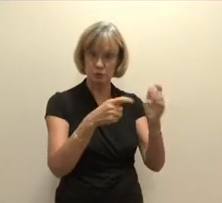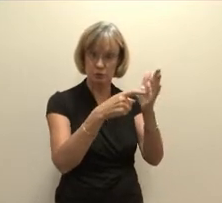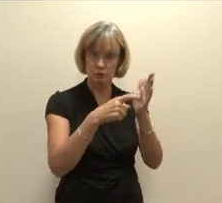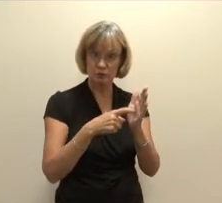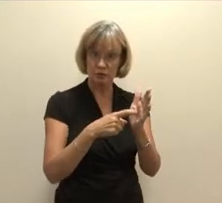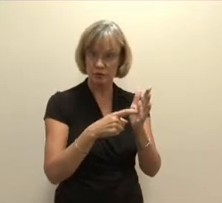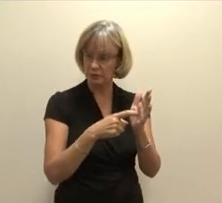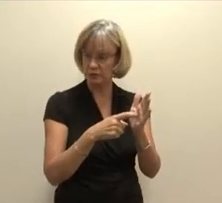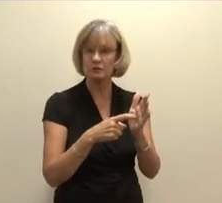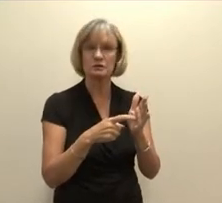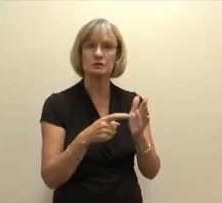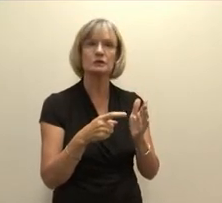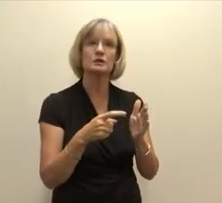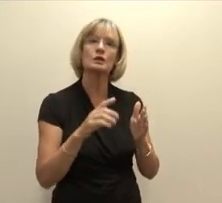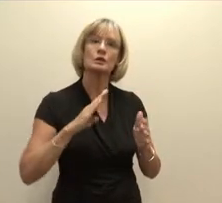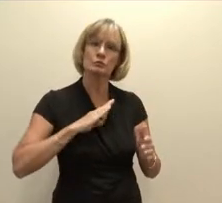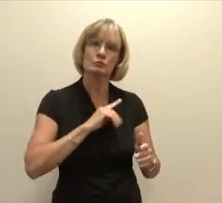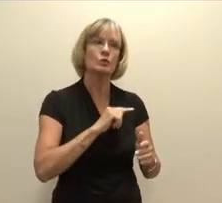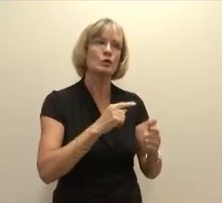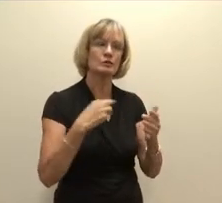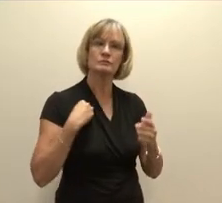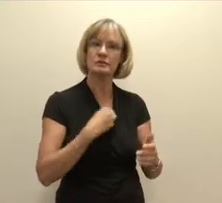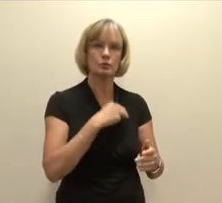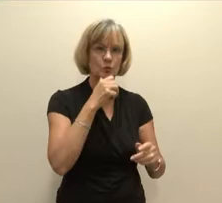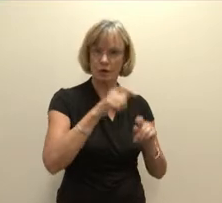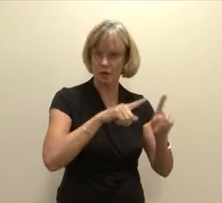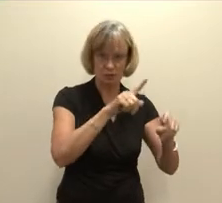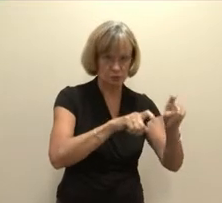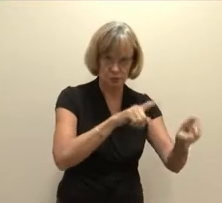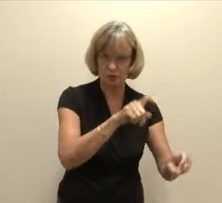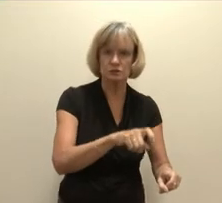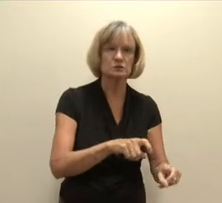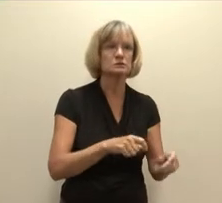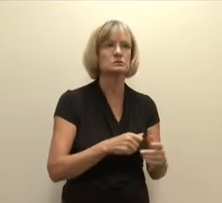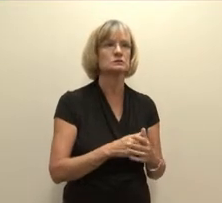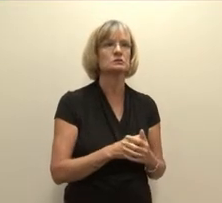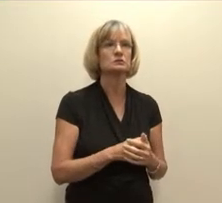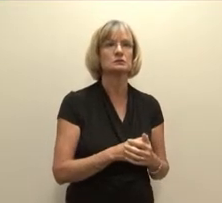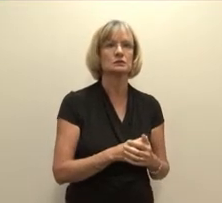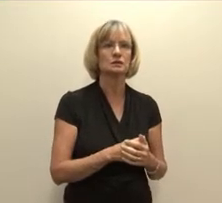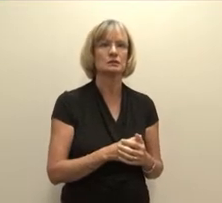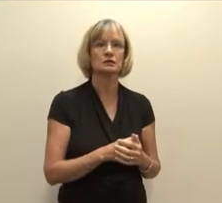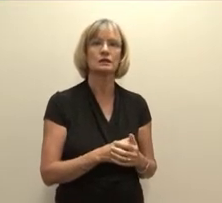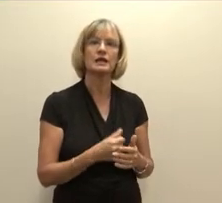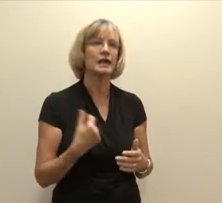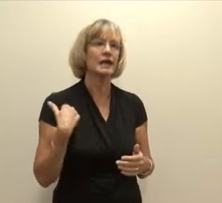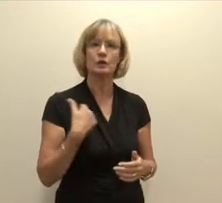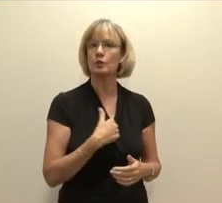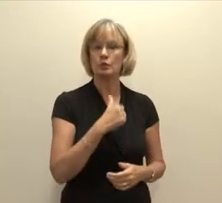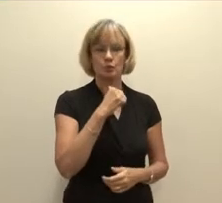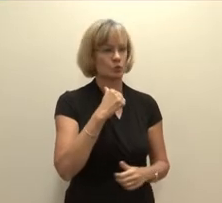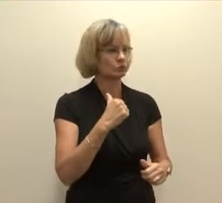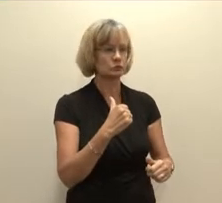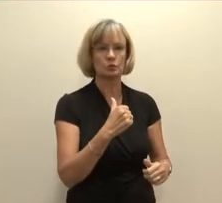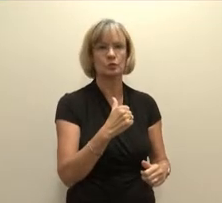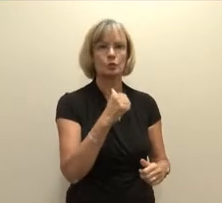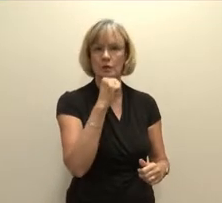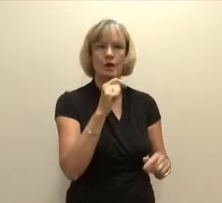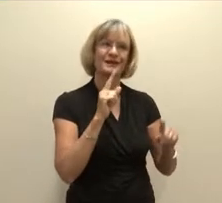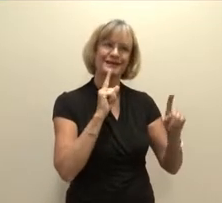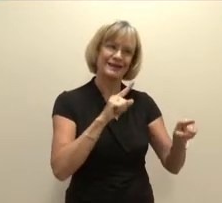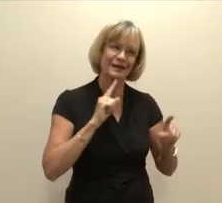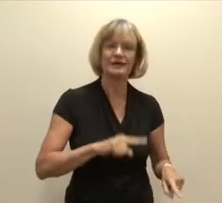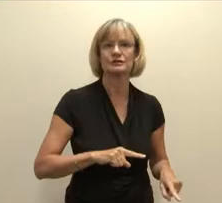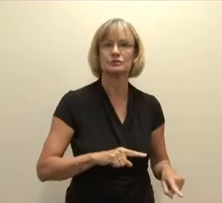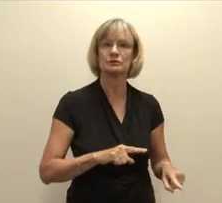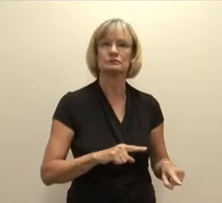Meeting Act, board members will not ask questions of the patron and will not answer any questions posed